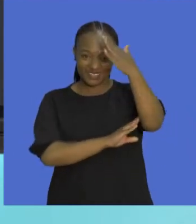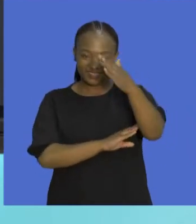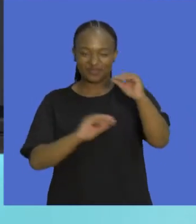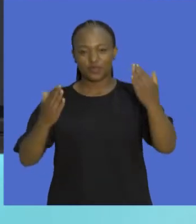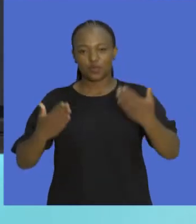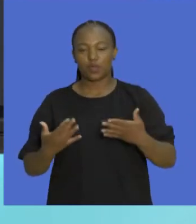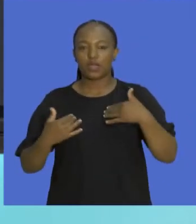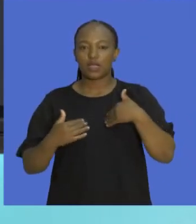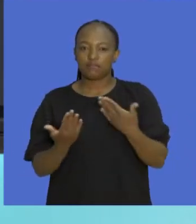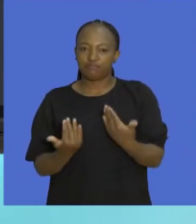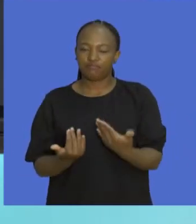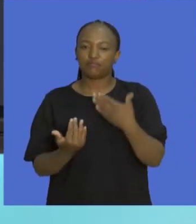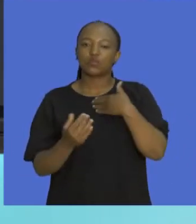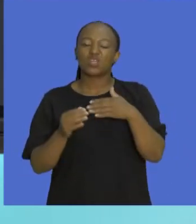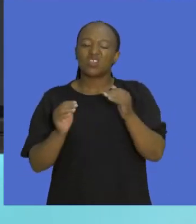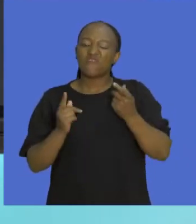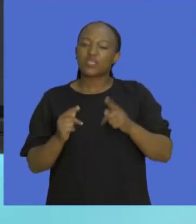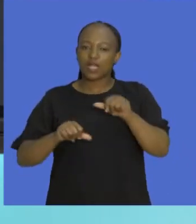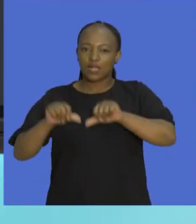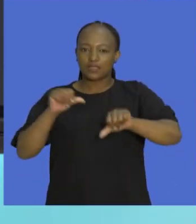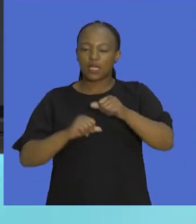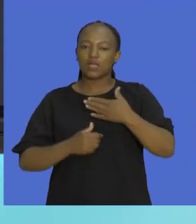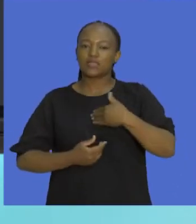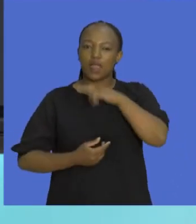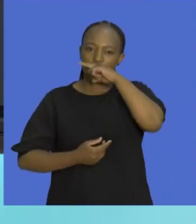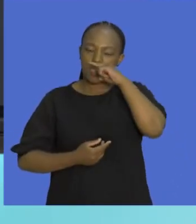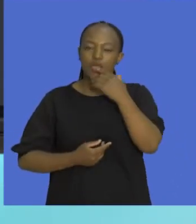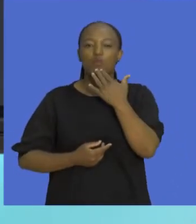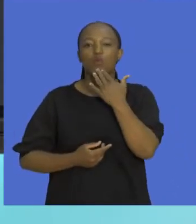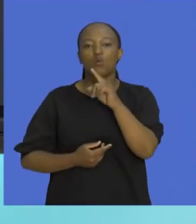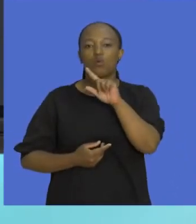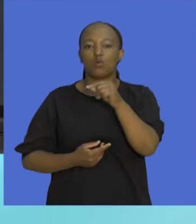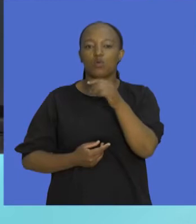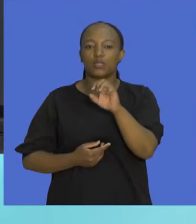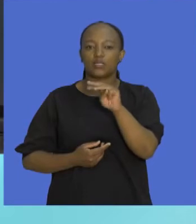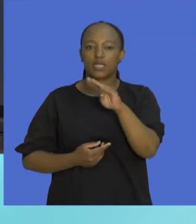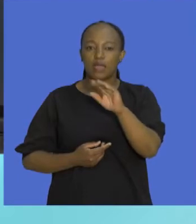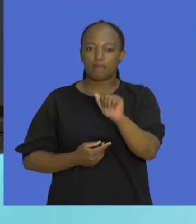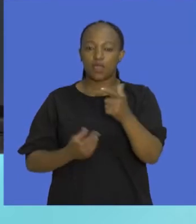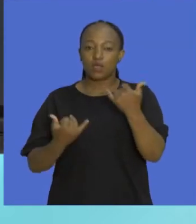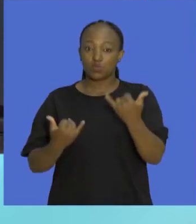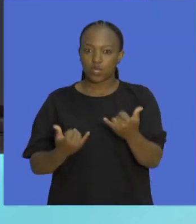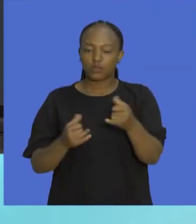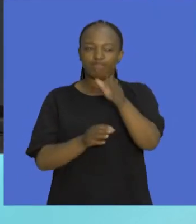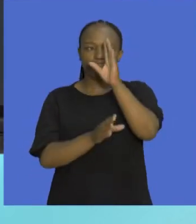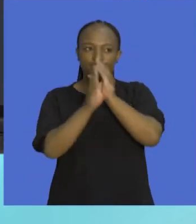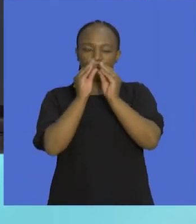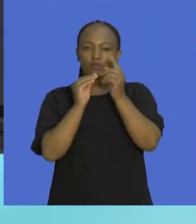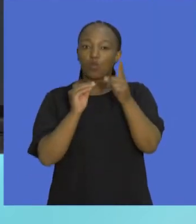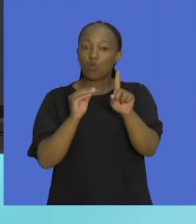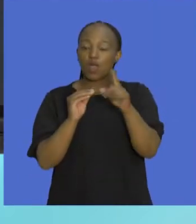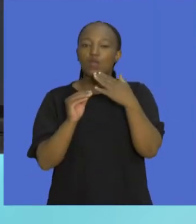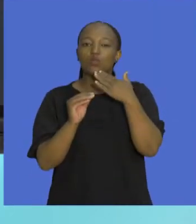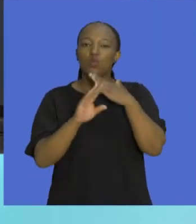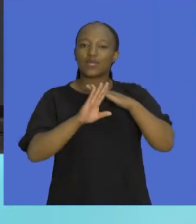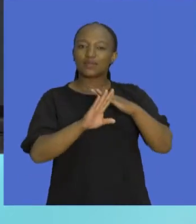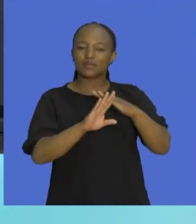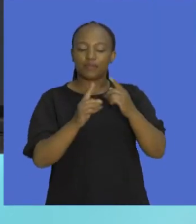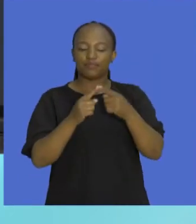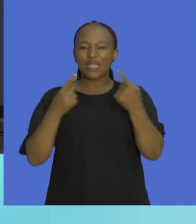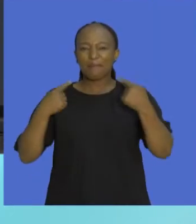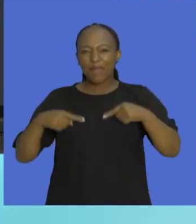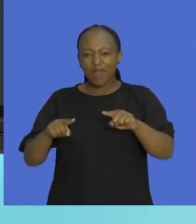welcome to our session for physical sciences. My name is Temba. Today we are focusing our attention on resistors in parallel. We want to